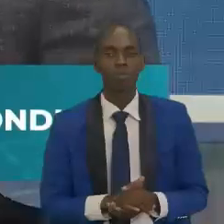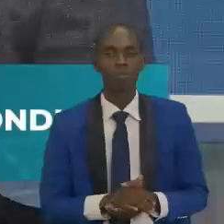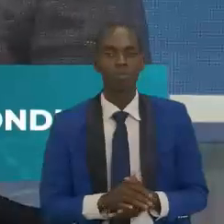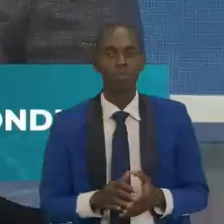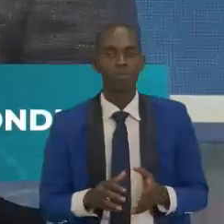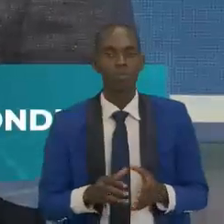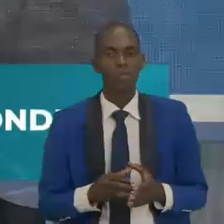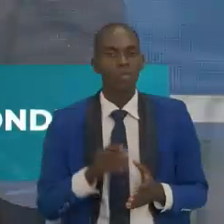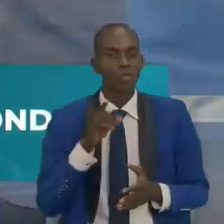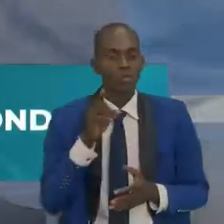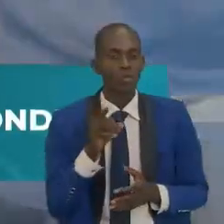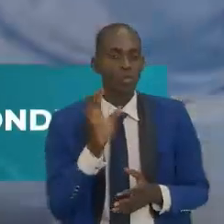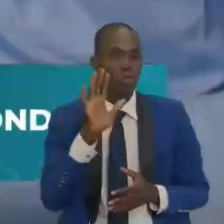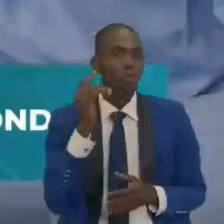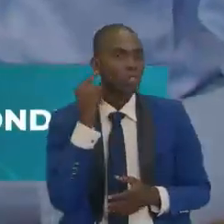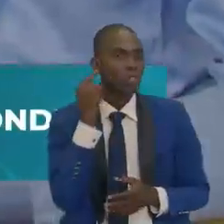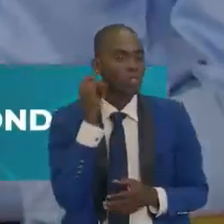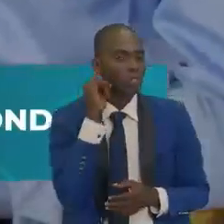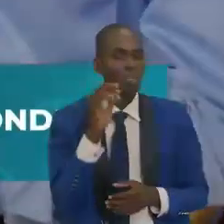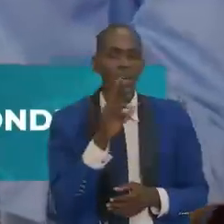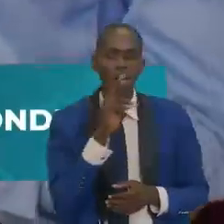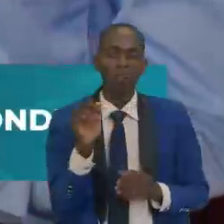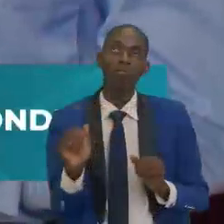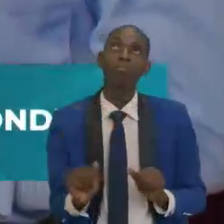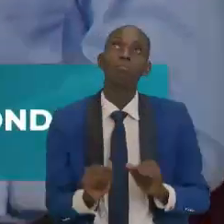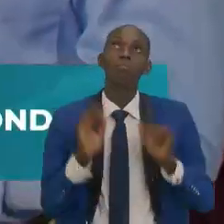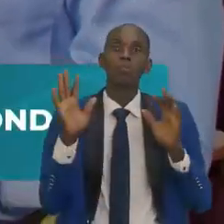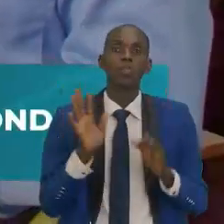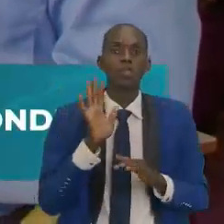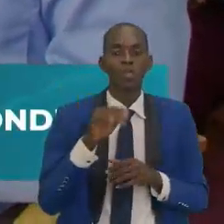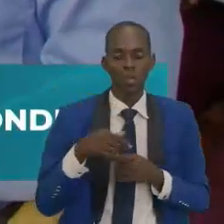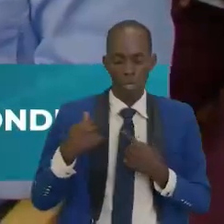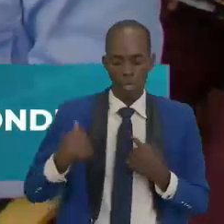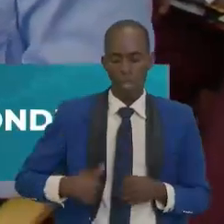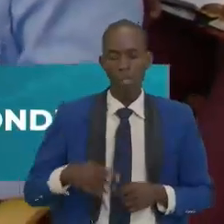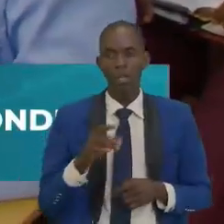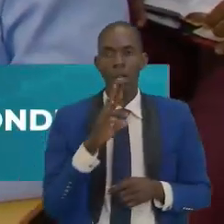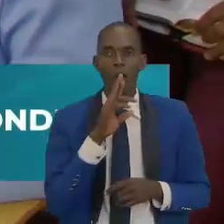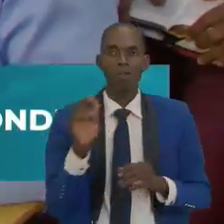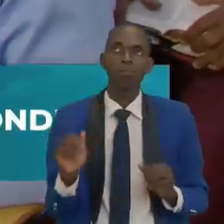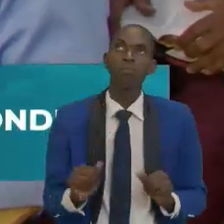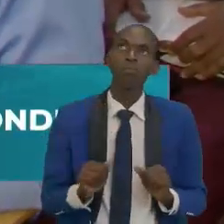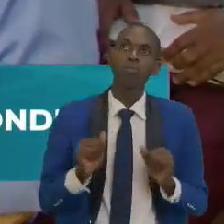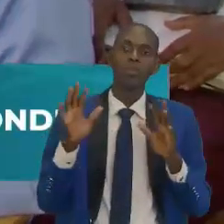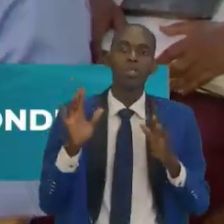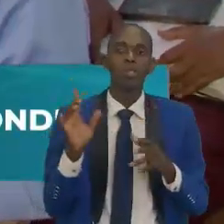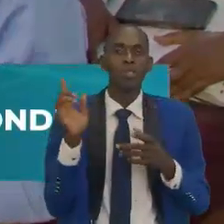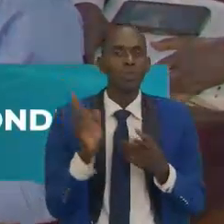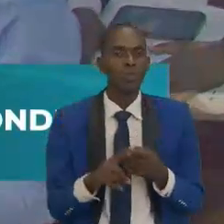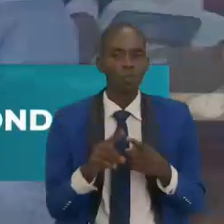Your ears are committed, your hearts are committed to